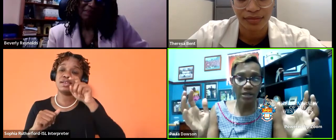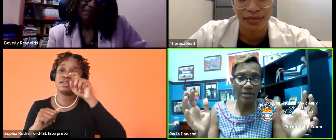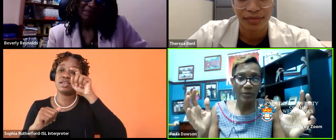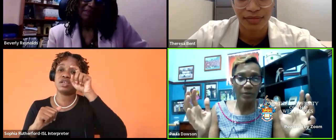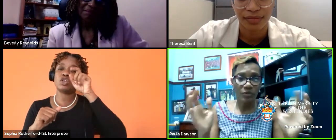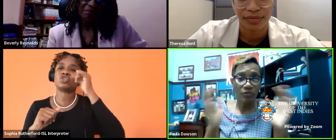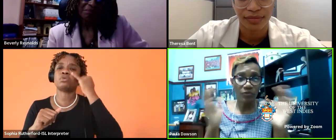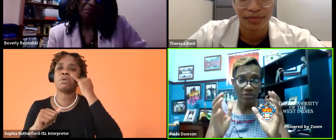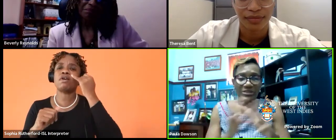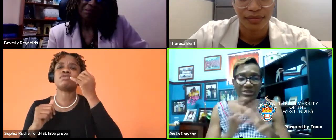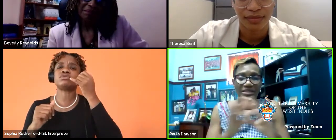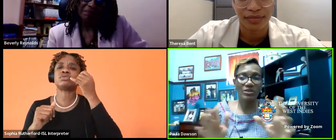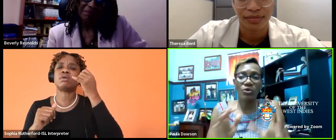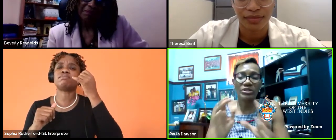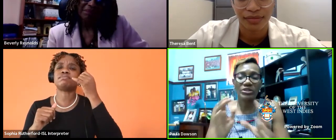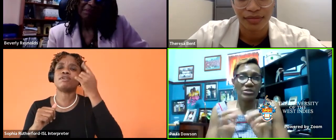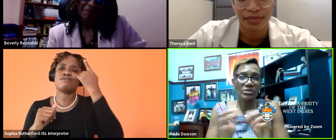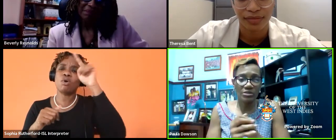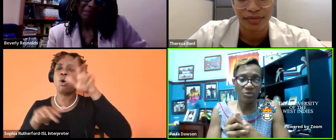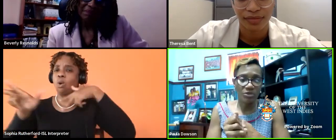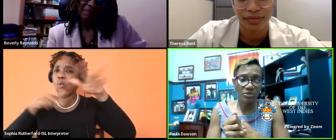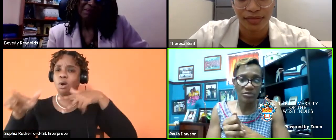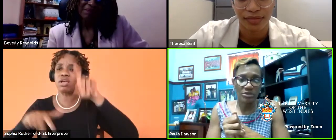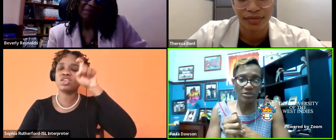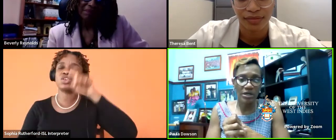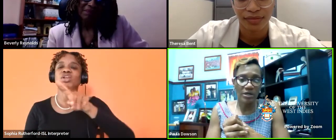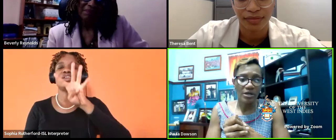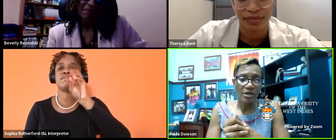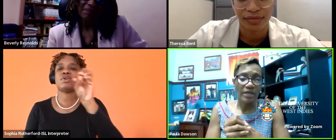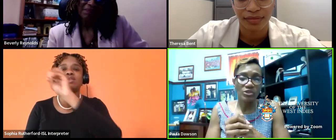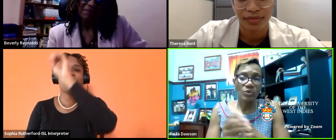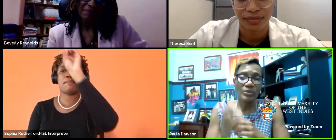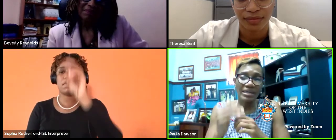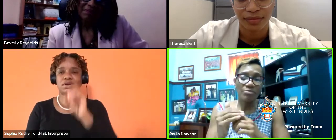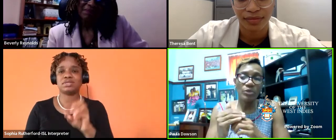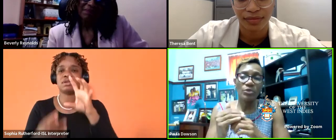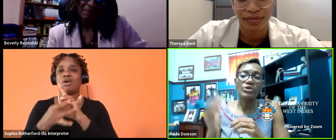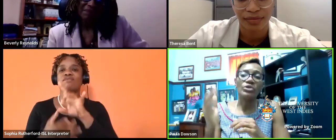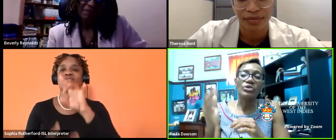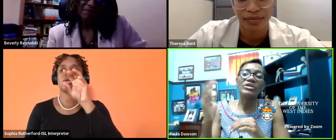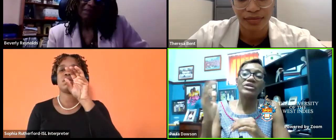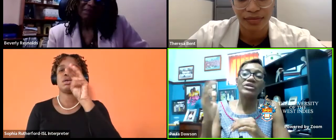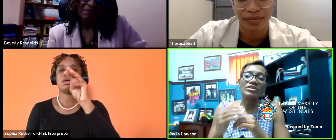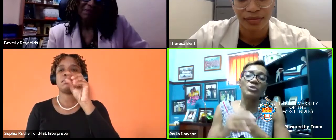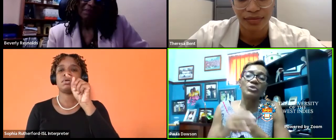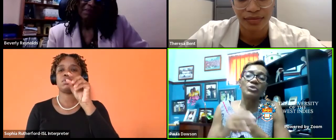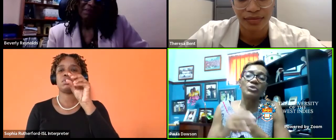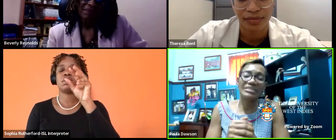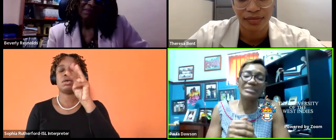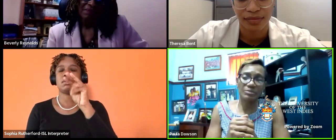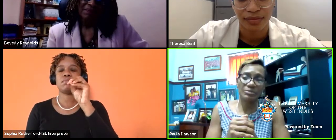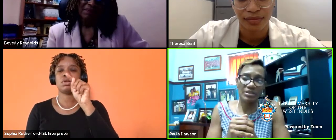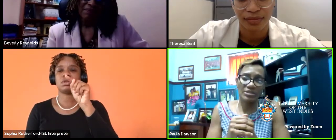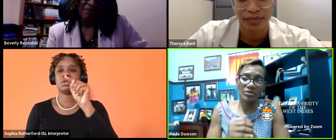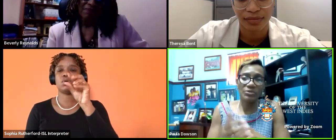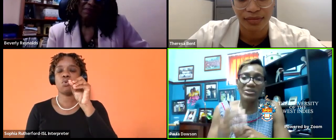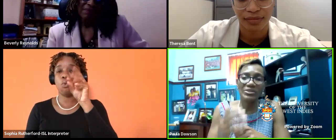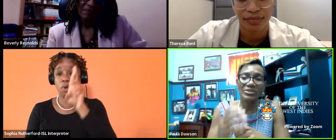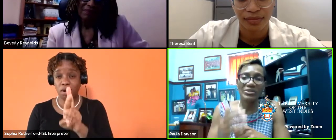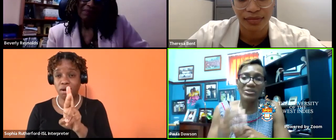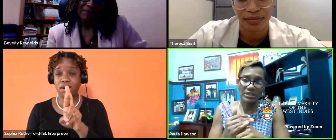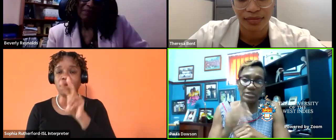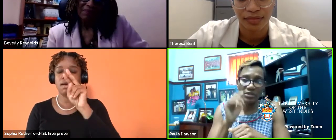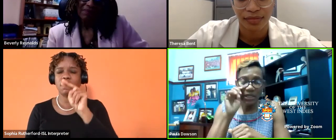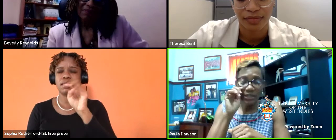walk. 40%, that's how redundant the motor neurons are. And so when you get polio, you would have lost more than 60%, up to